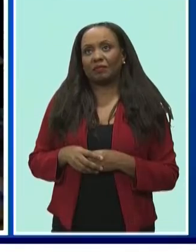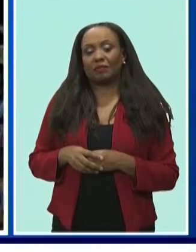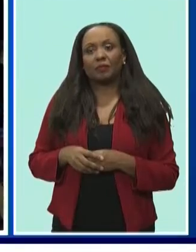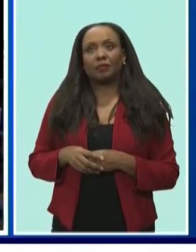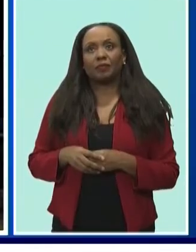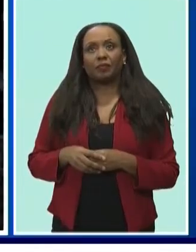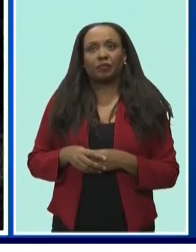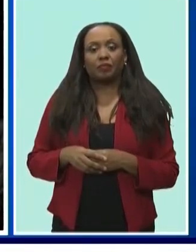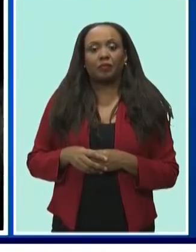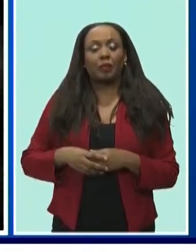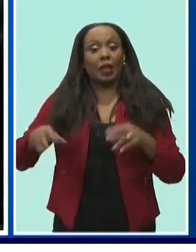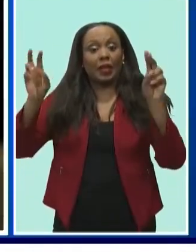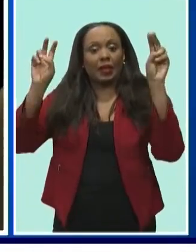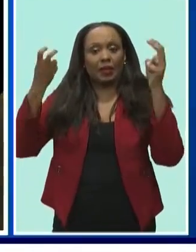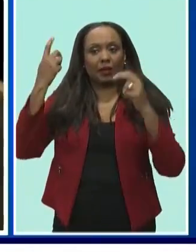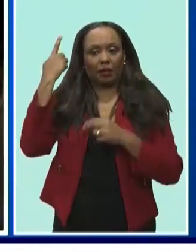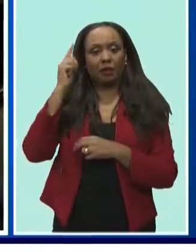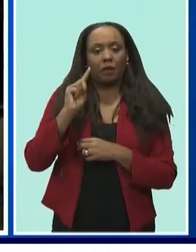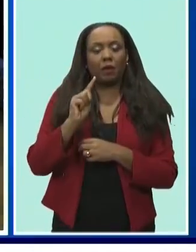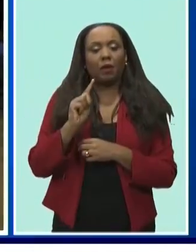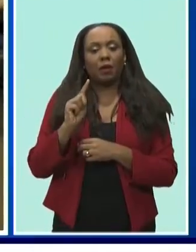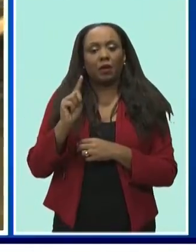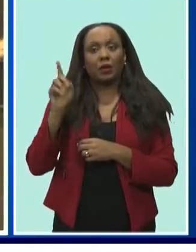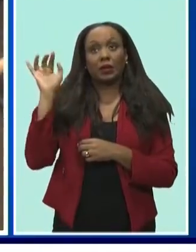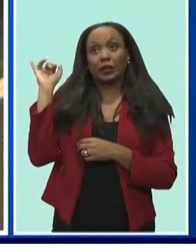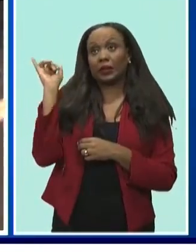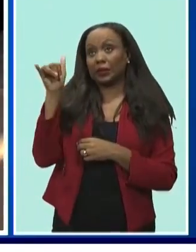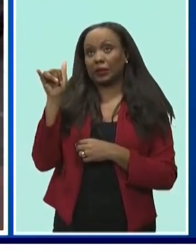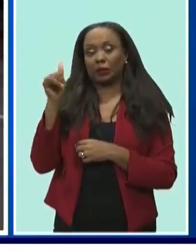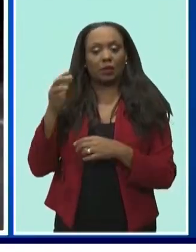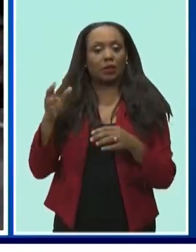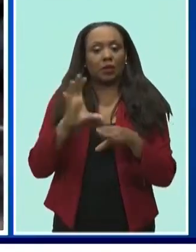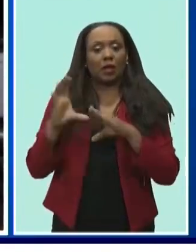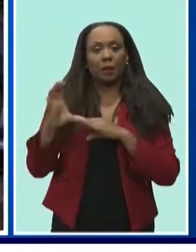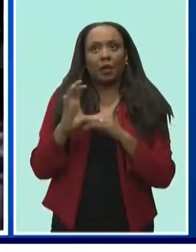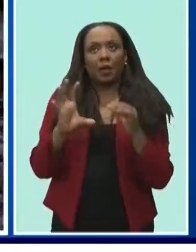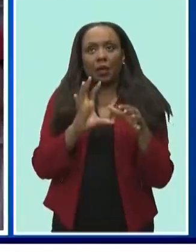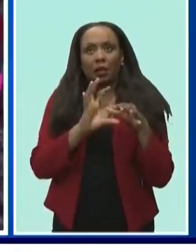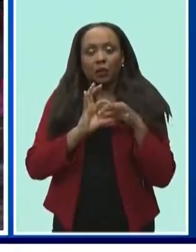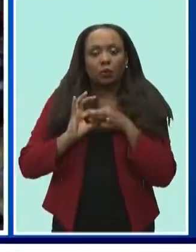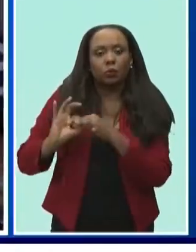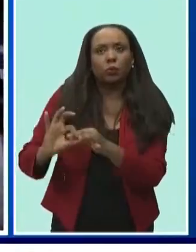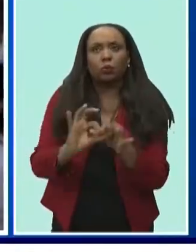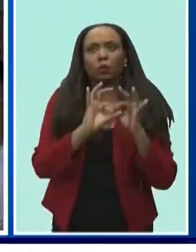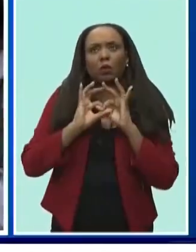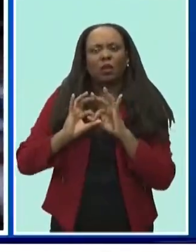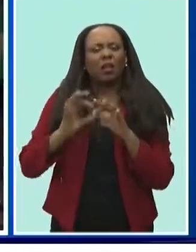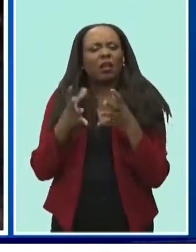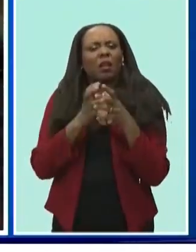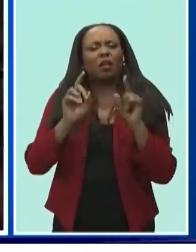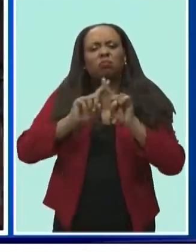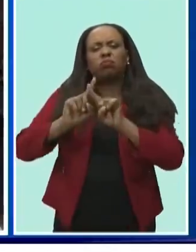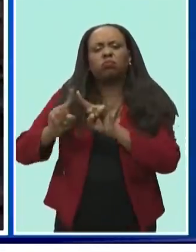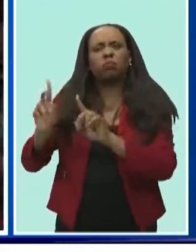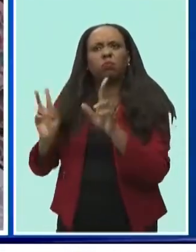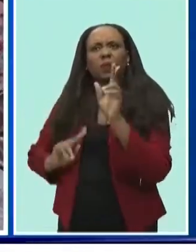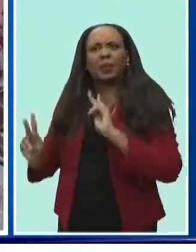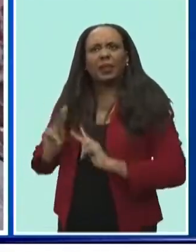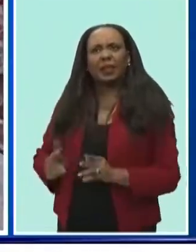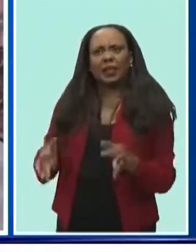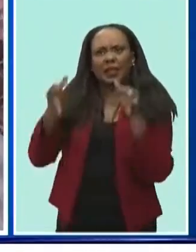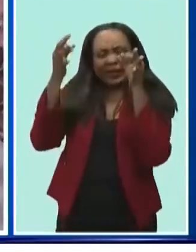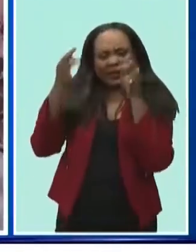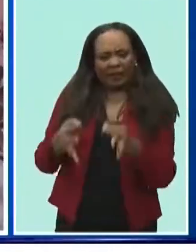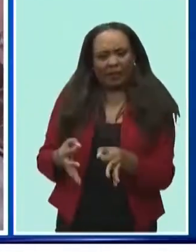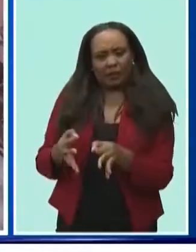The unofficial theme for Gimme Soca this year appeared to be regional unity based on the diverse cast, and it was a deliberate decision according